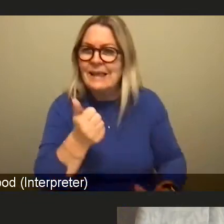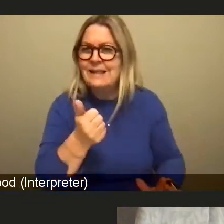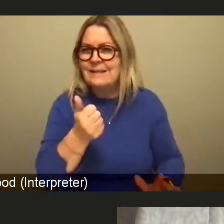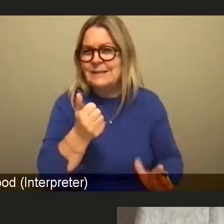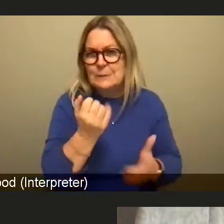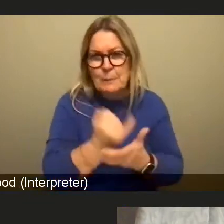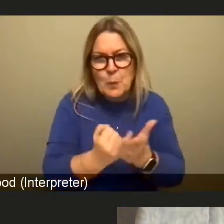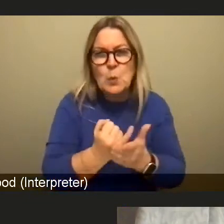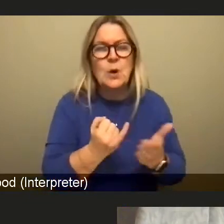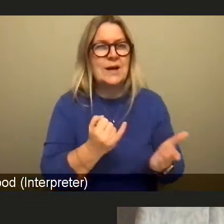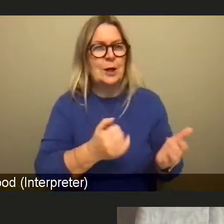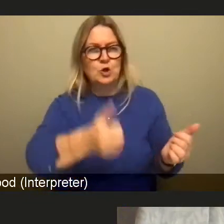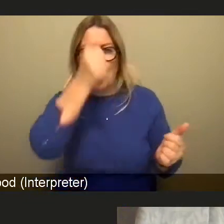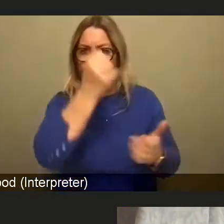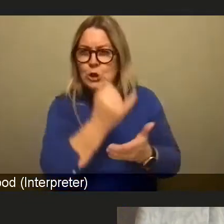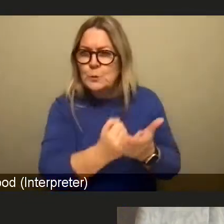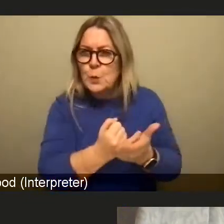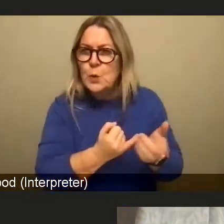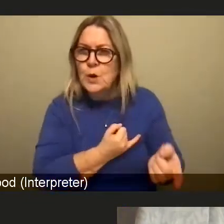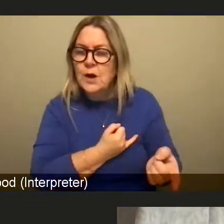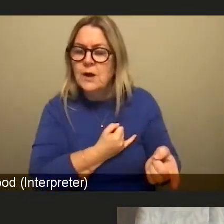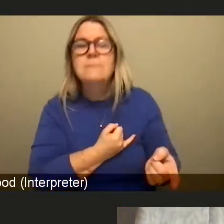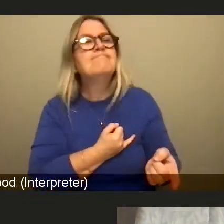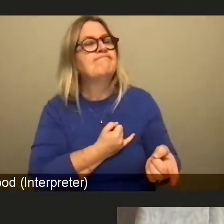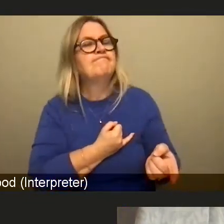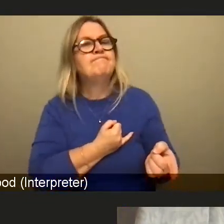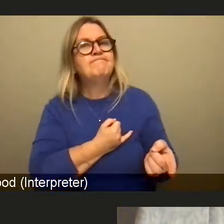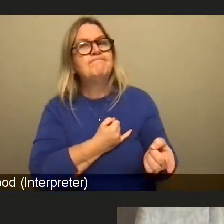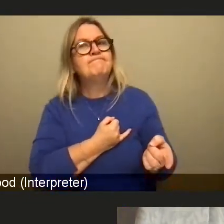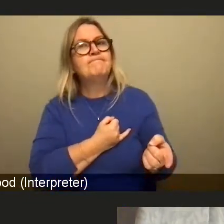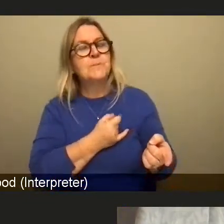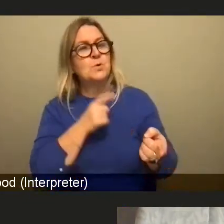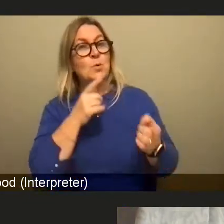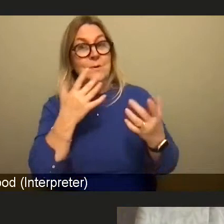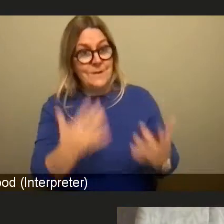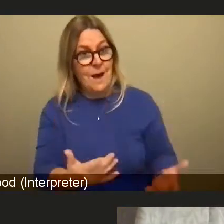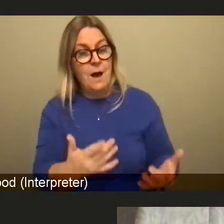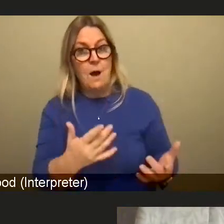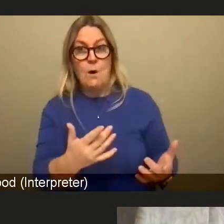best to do that. And I think it's really welcome, actually, that employers are starting